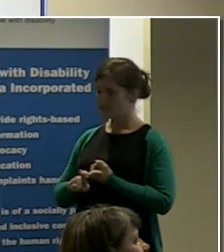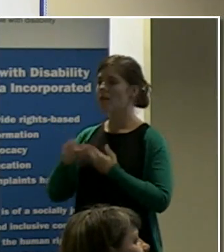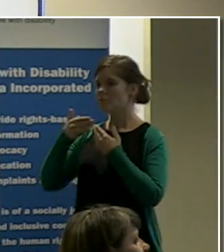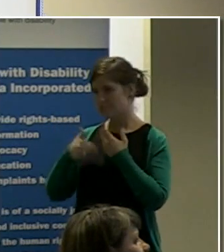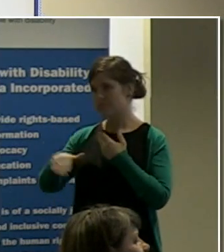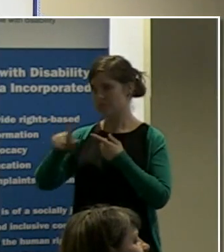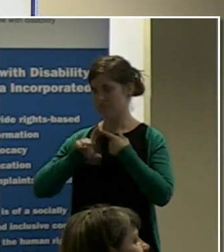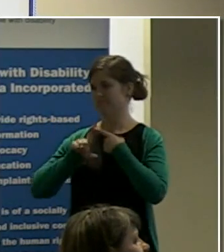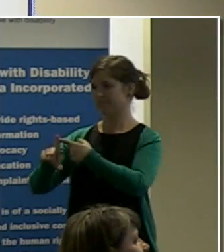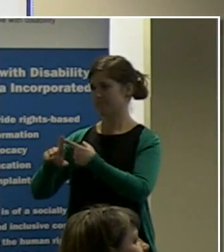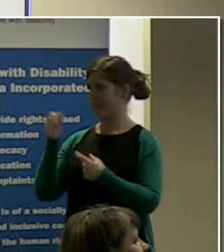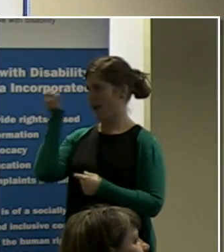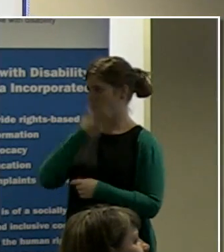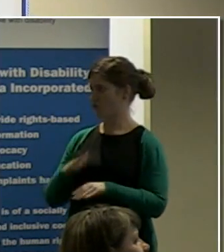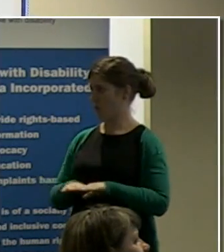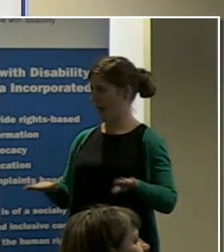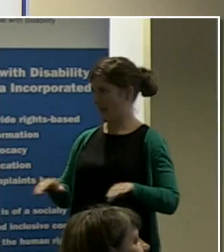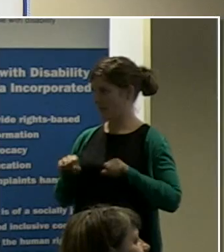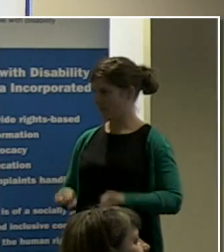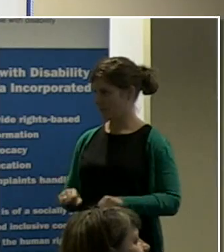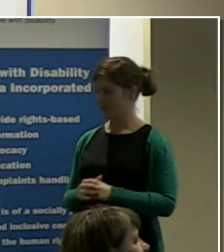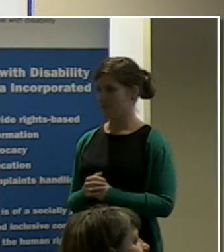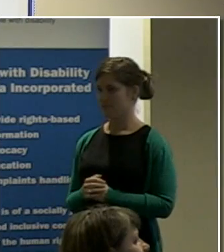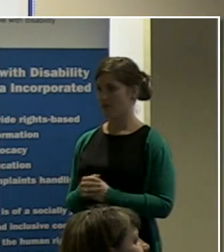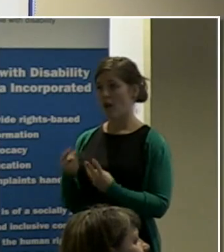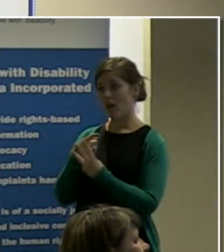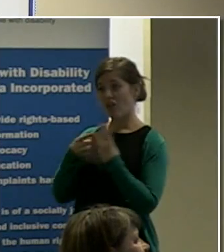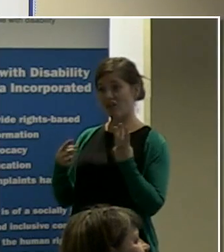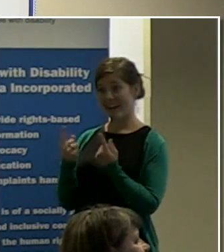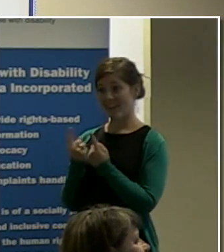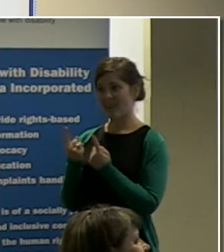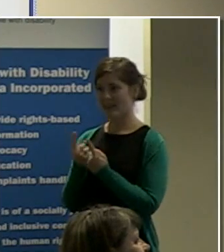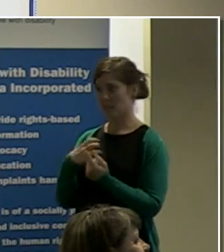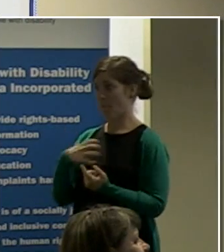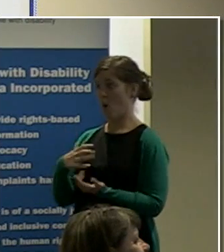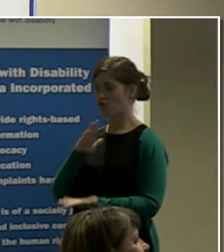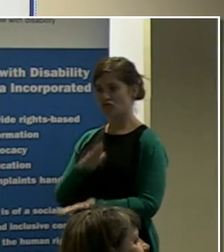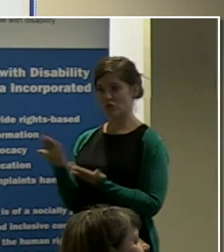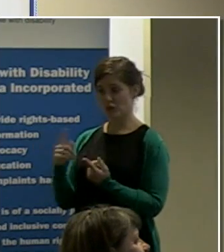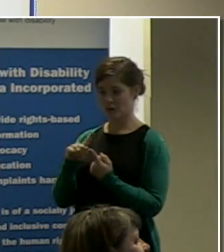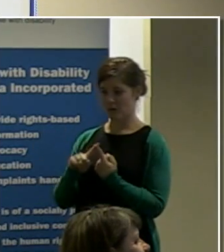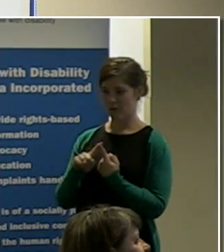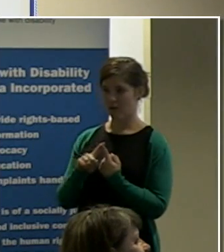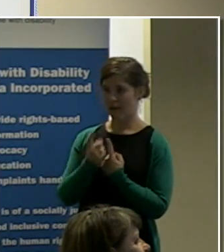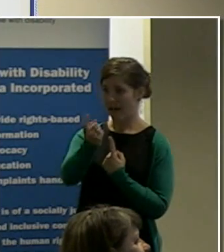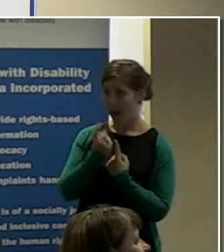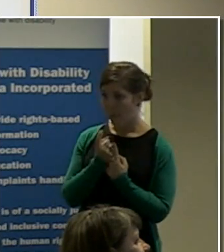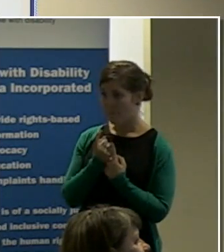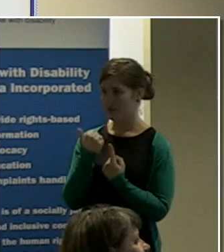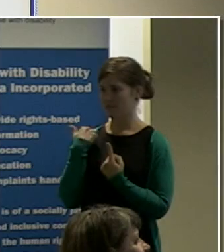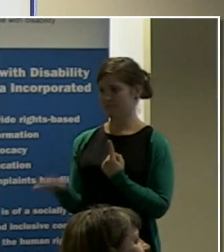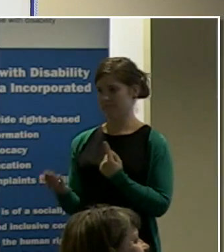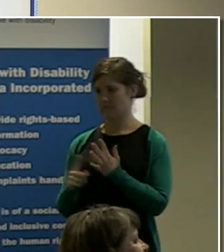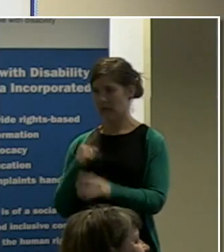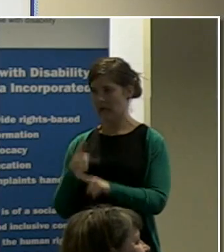be Aboriginal land. Only three things surer than that: coming, taxation, and